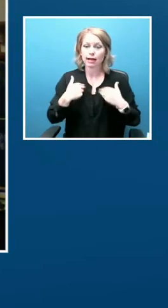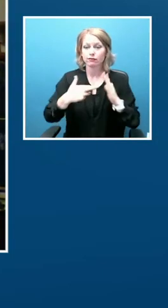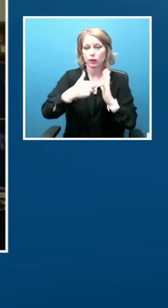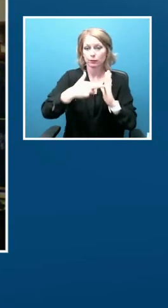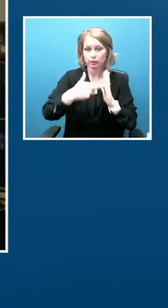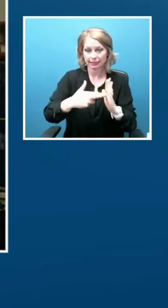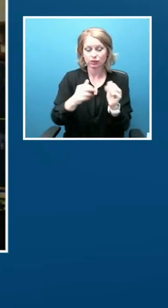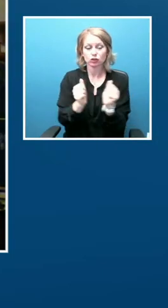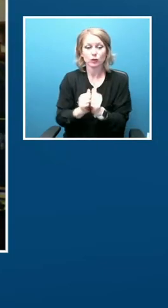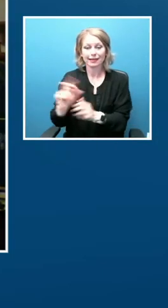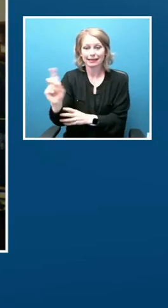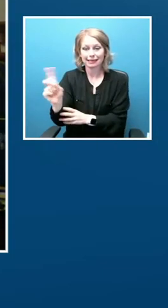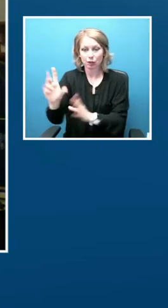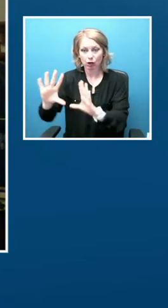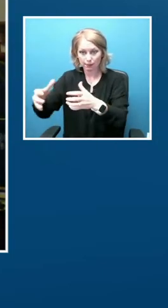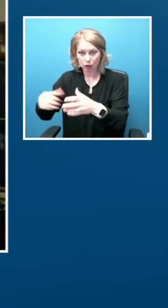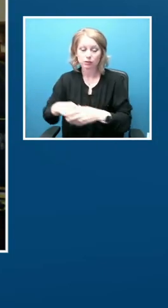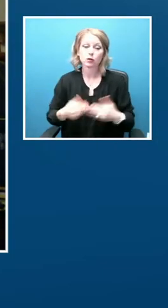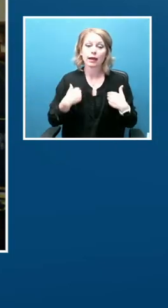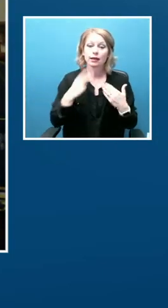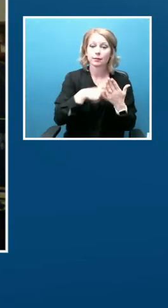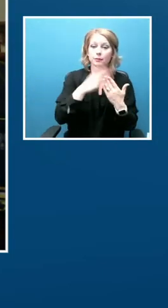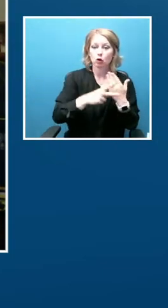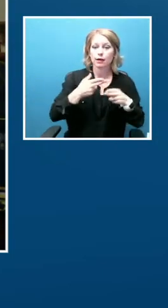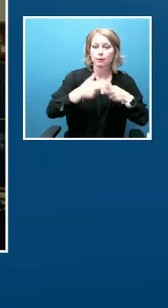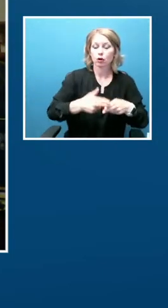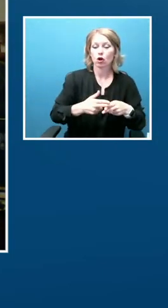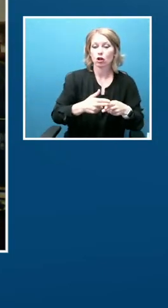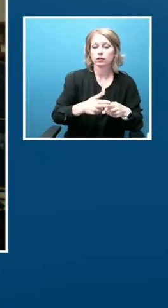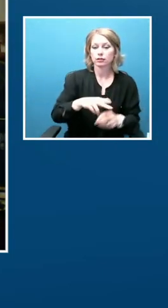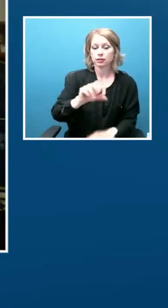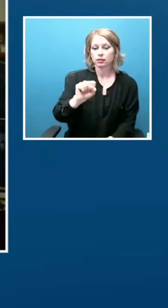We had a program called Stand Up Summer, Fight for